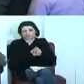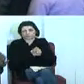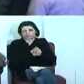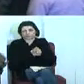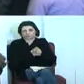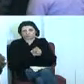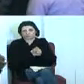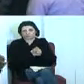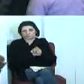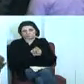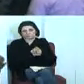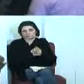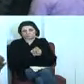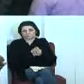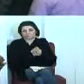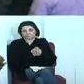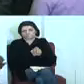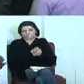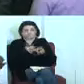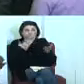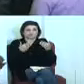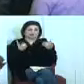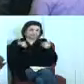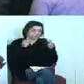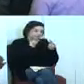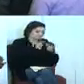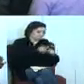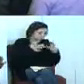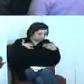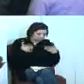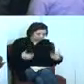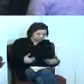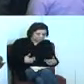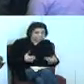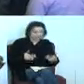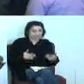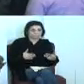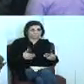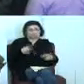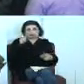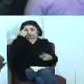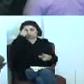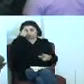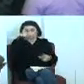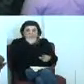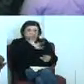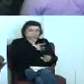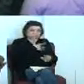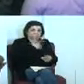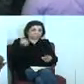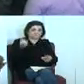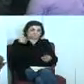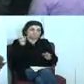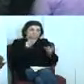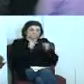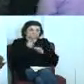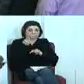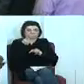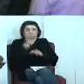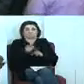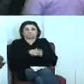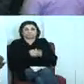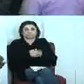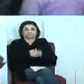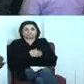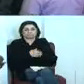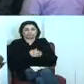some injury in your mind or in your heart because somebody's hurt you that's blocking your way. Walk